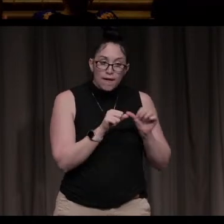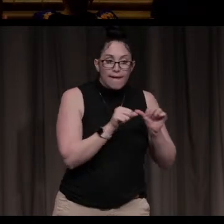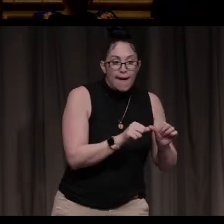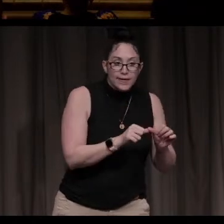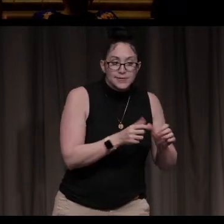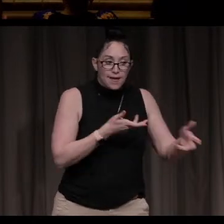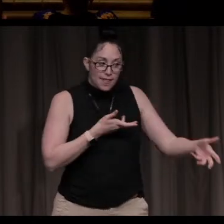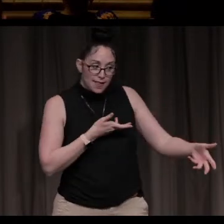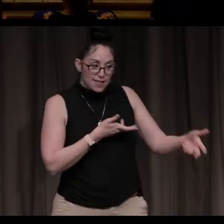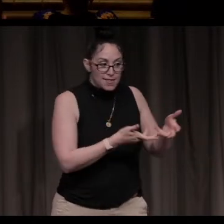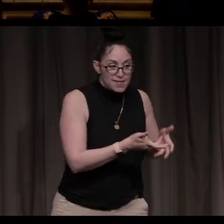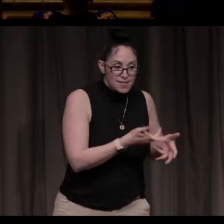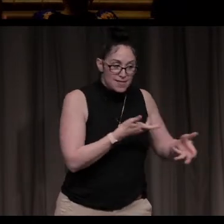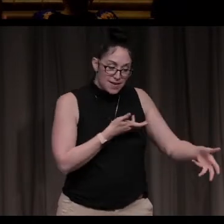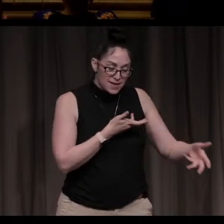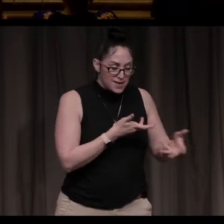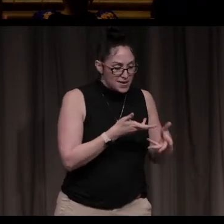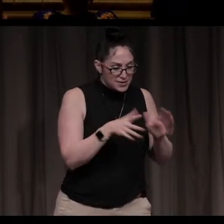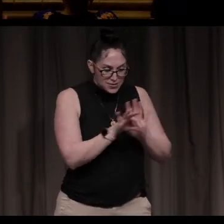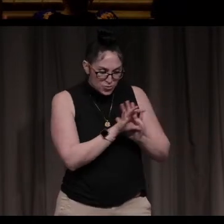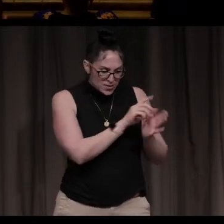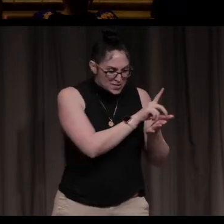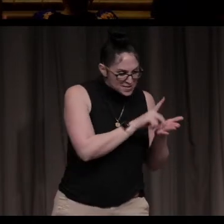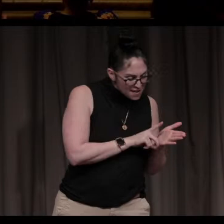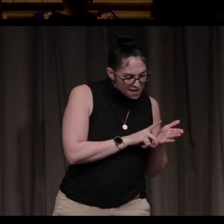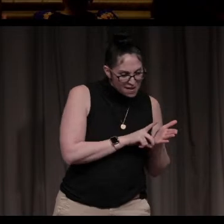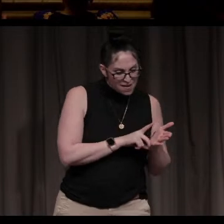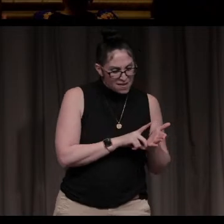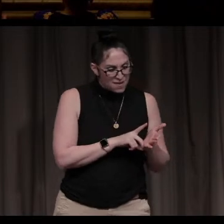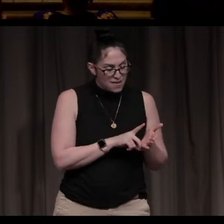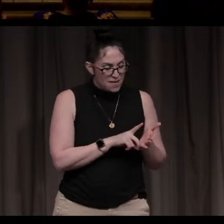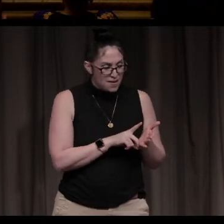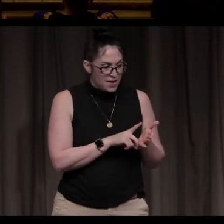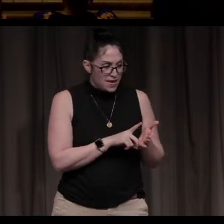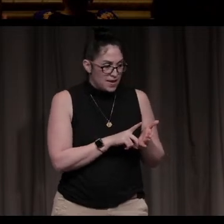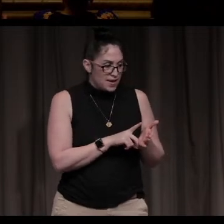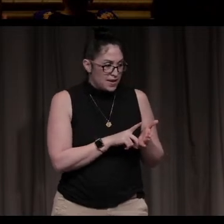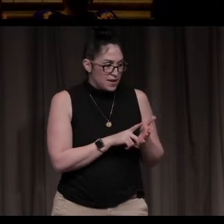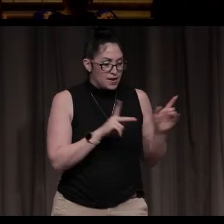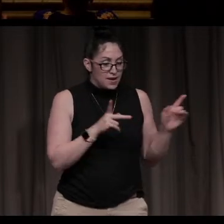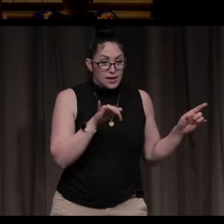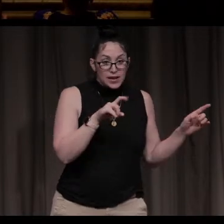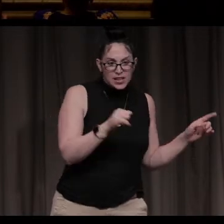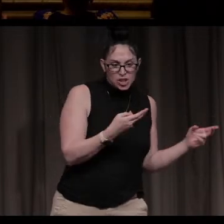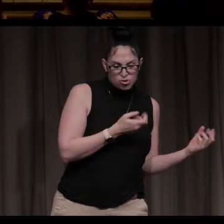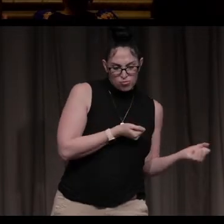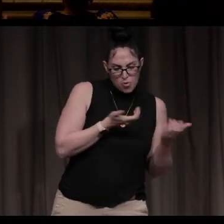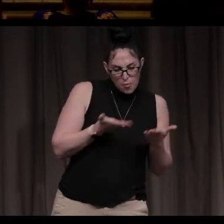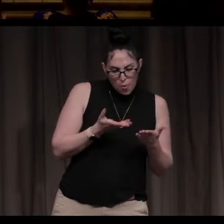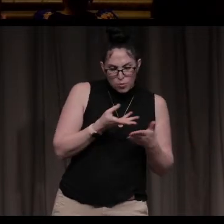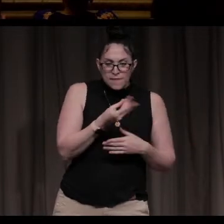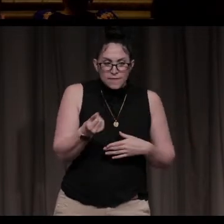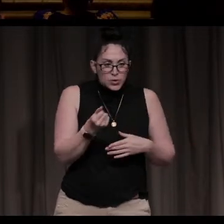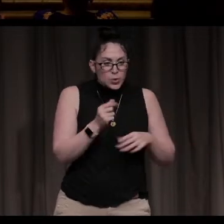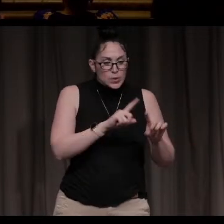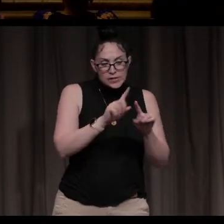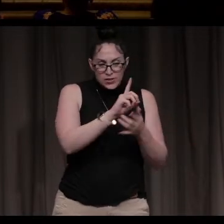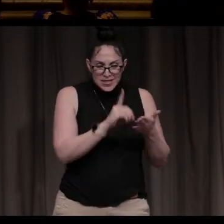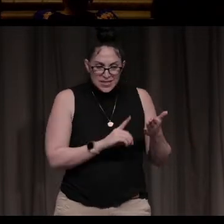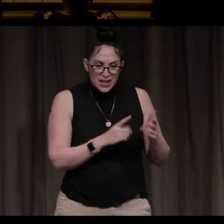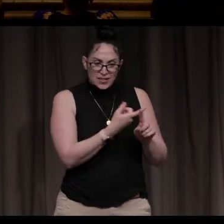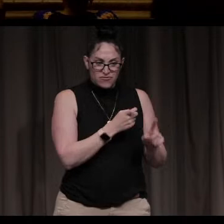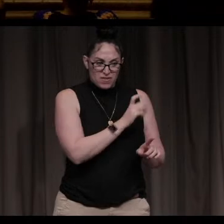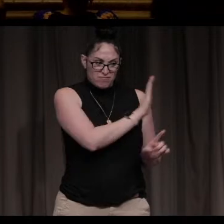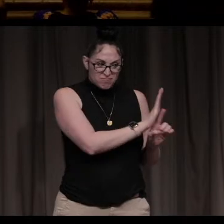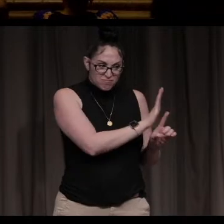and forth between you choosing the designs, and then Khadijah also proposing a couple of patchwork